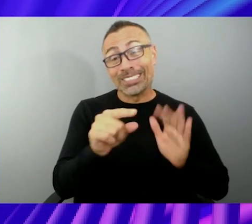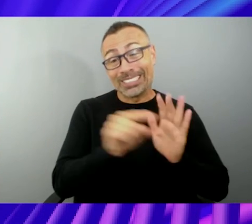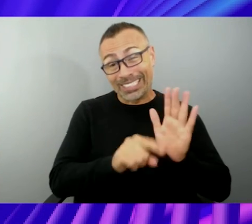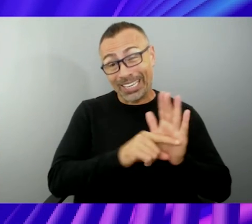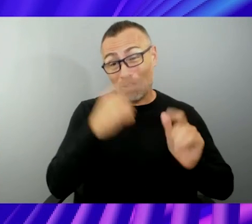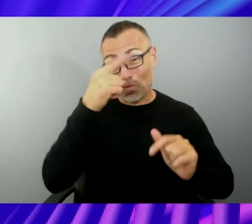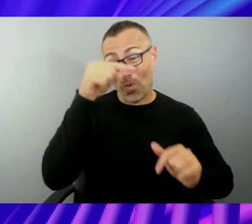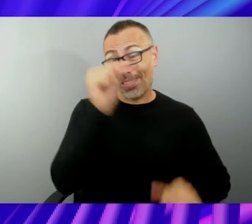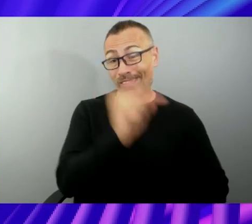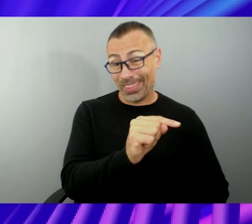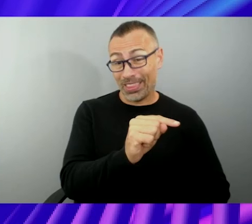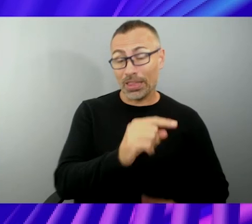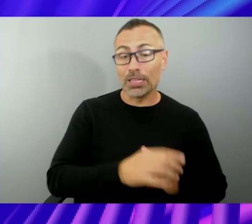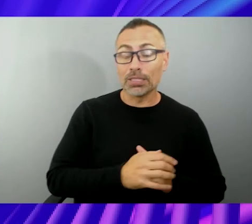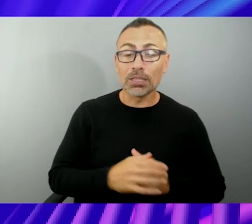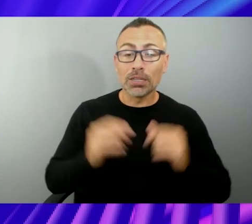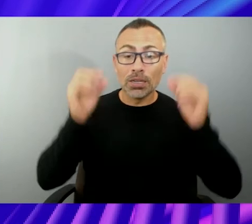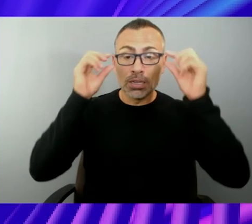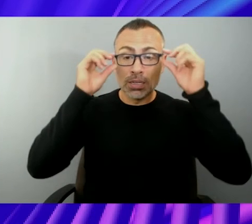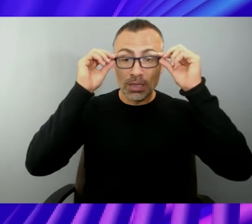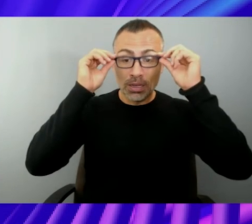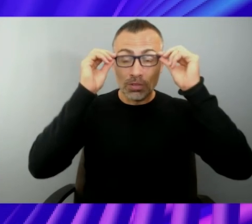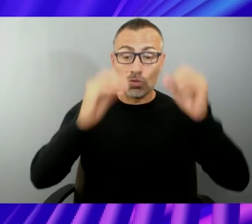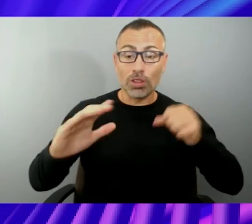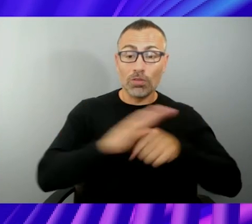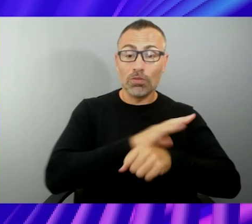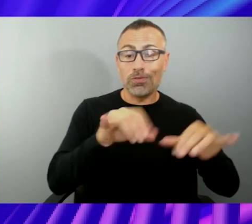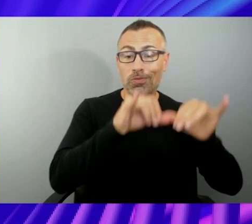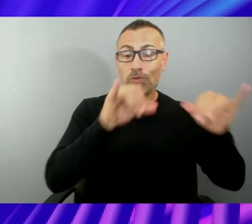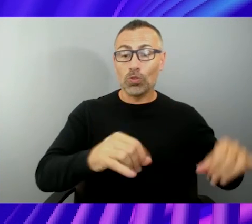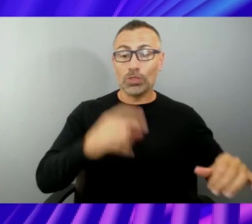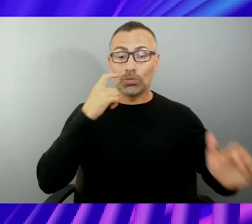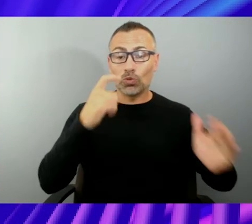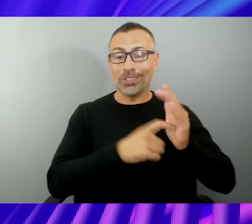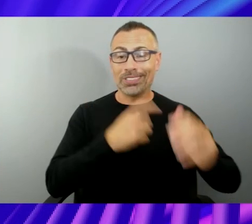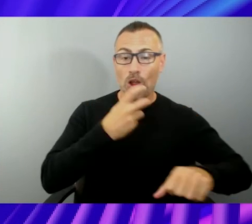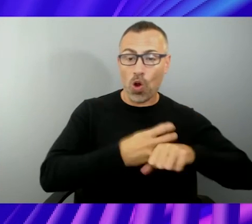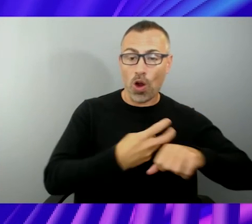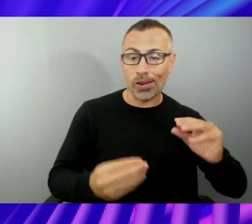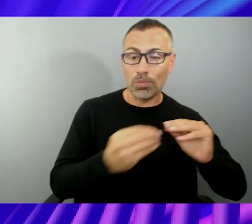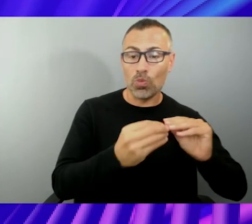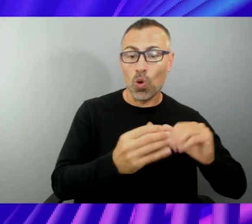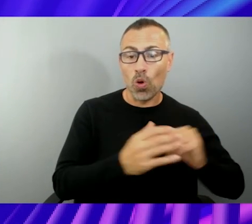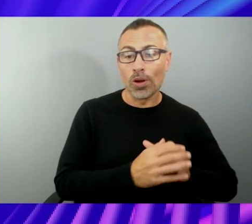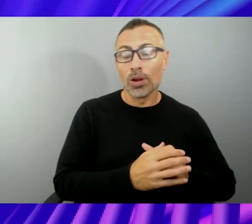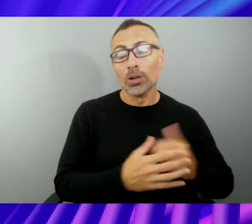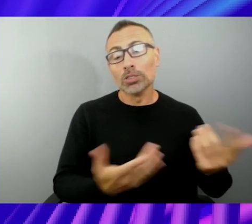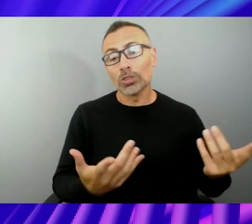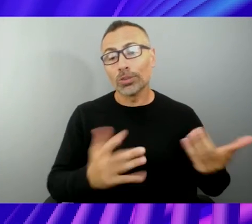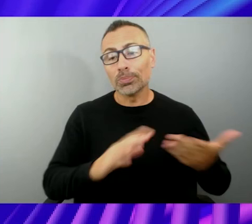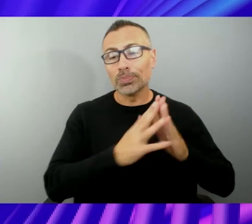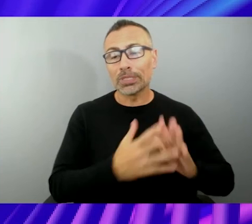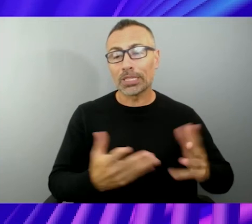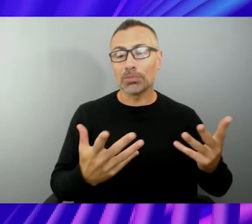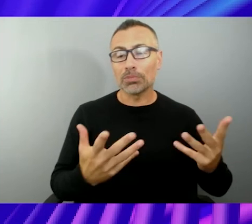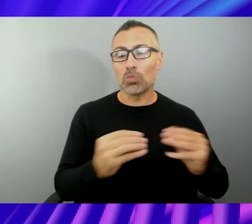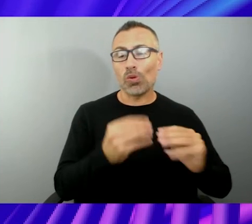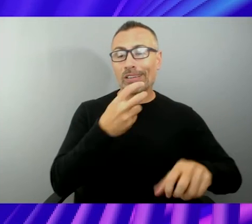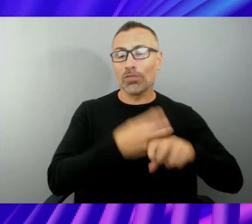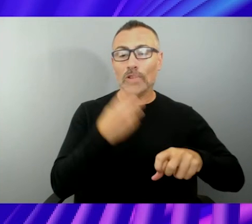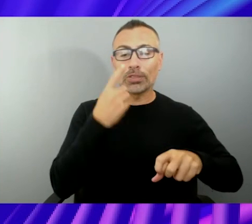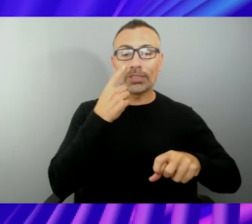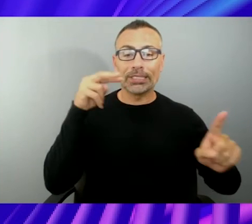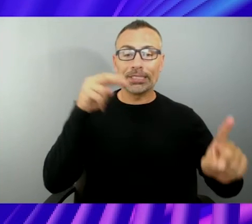becomes tougher. The more we have the microservices grow, the more it becomes tougher there. This sounds like a perfect